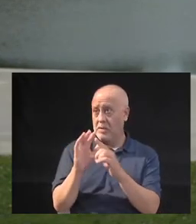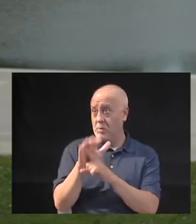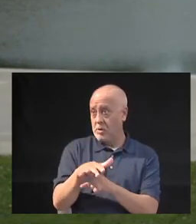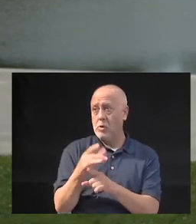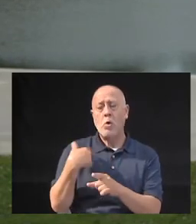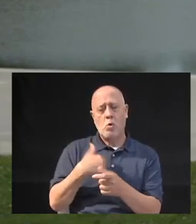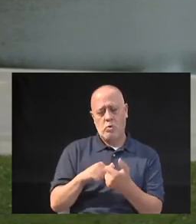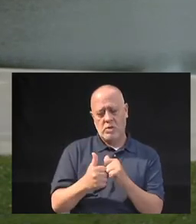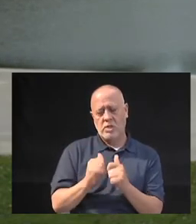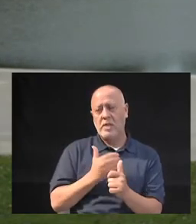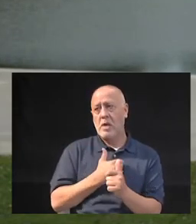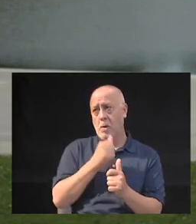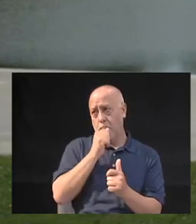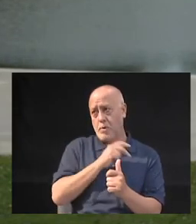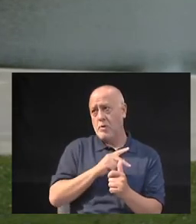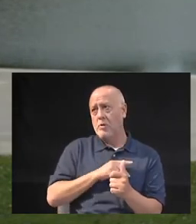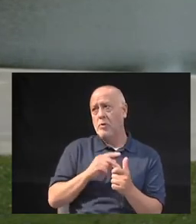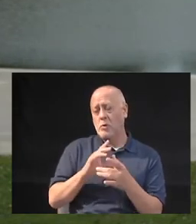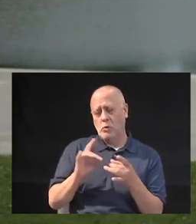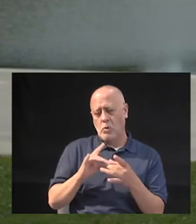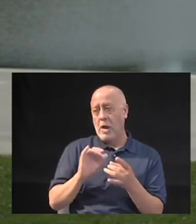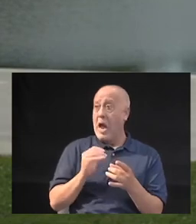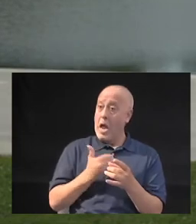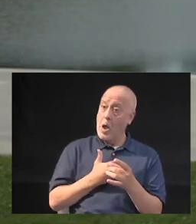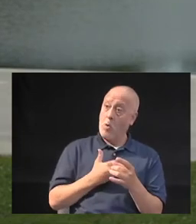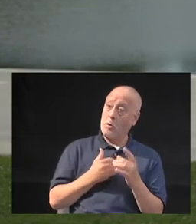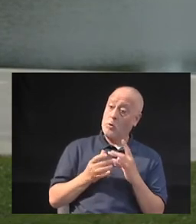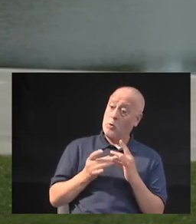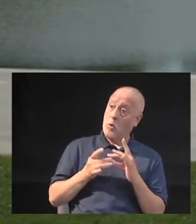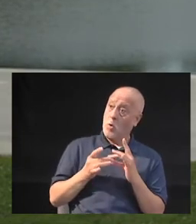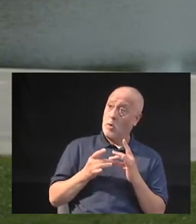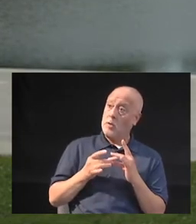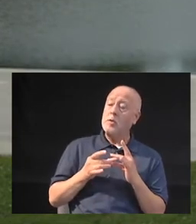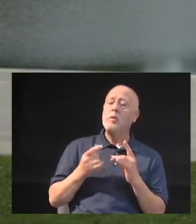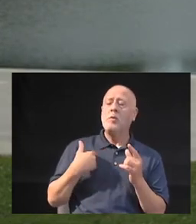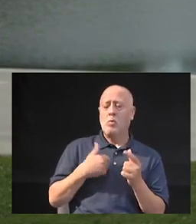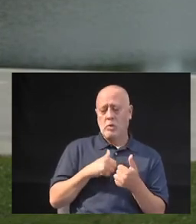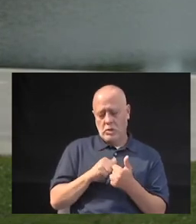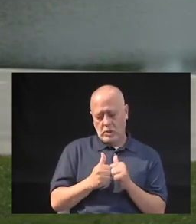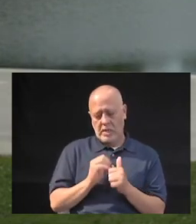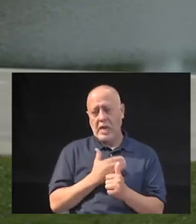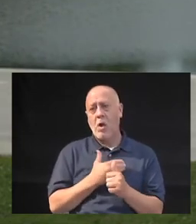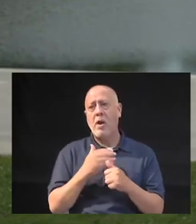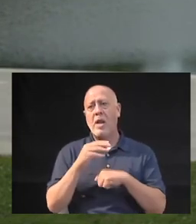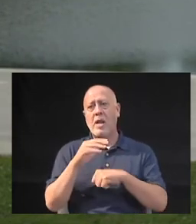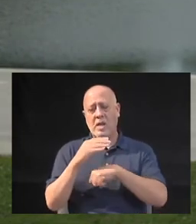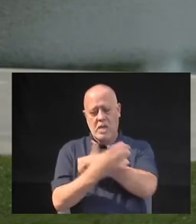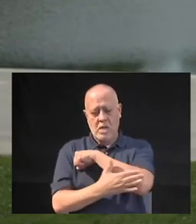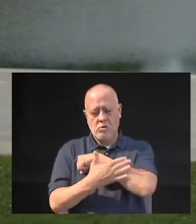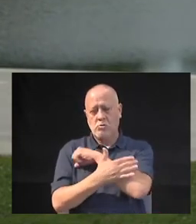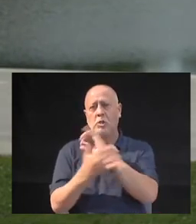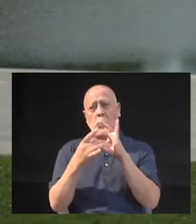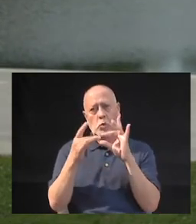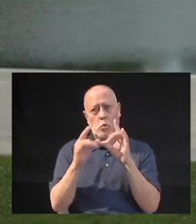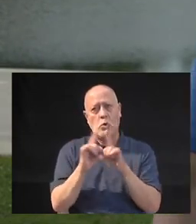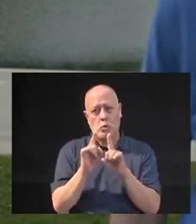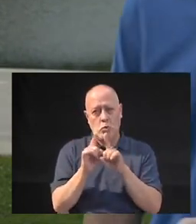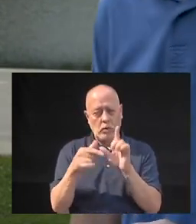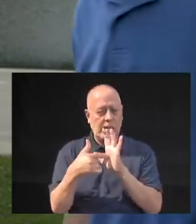stories, we change our community story, and we even change our national story. Let me show you another